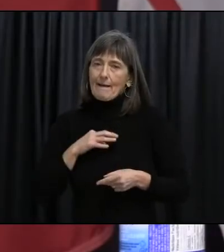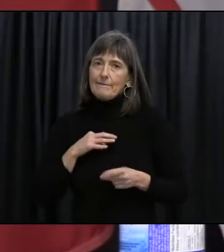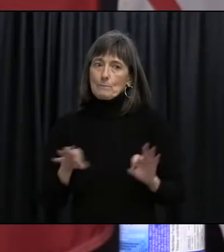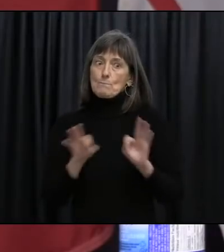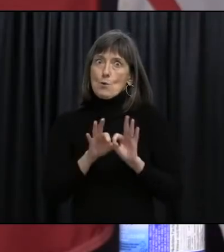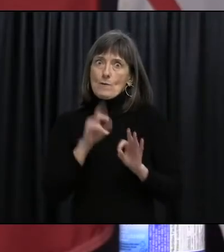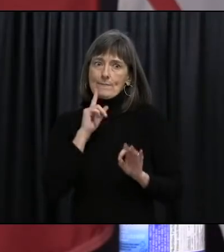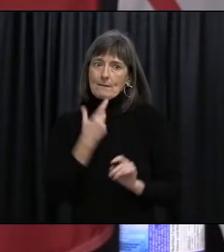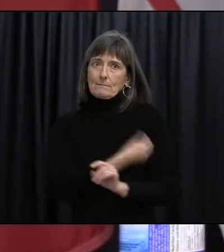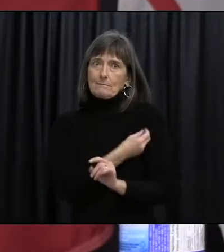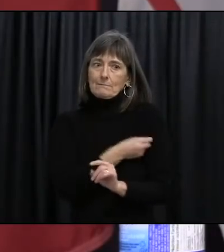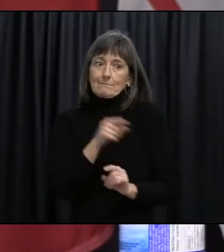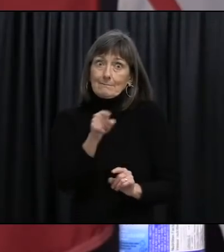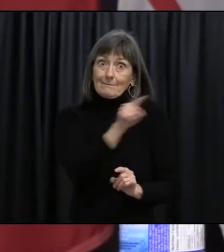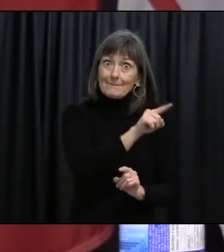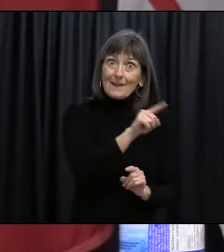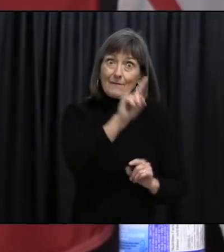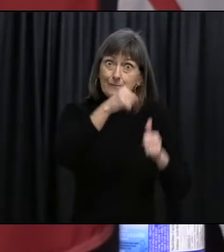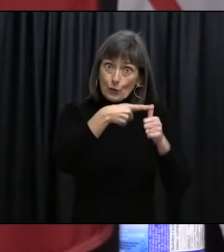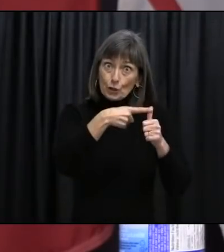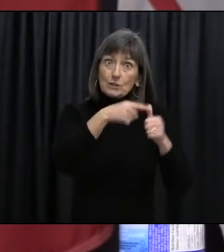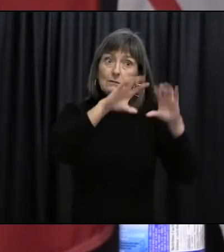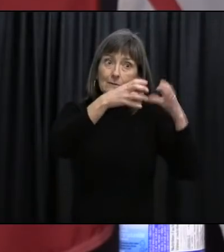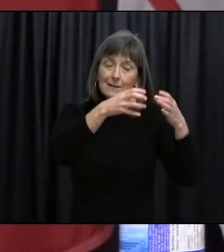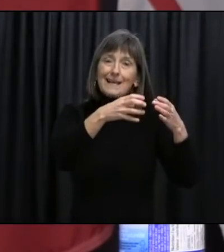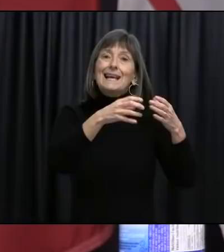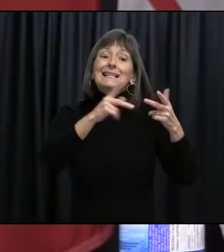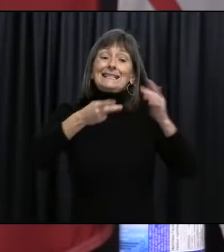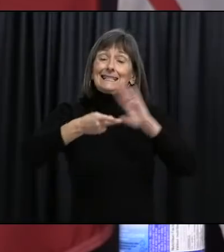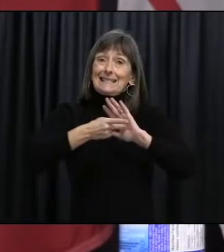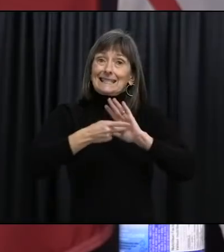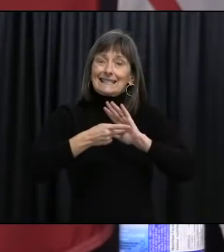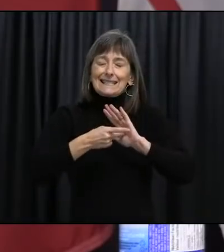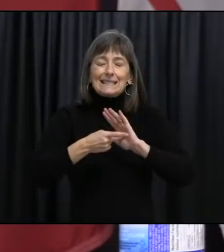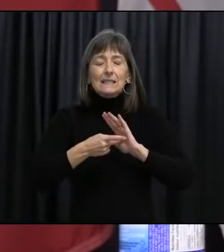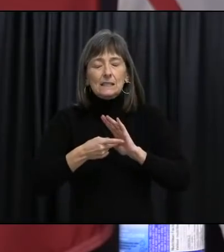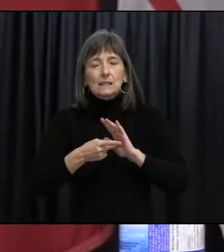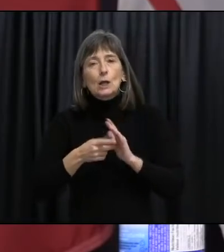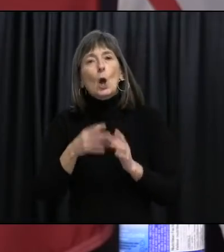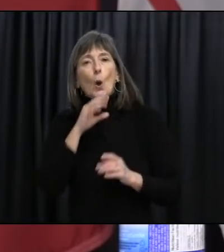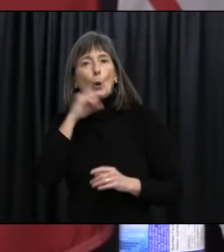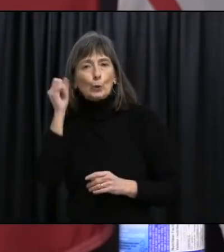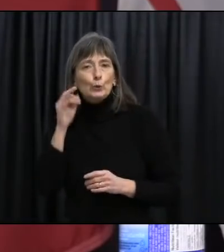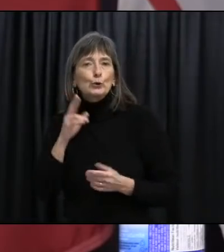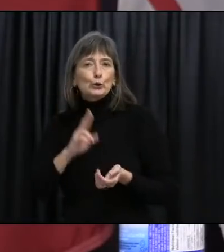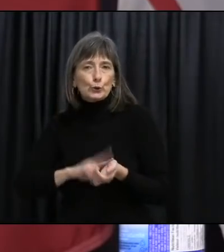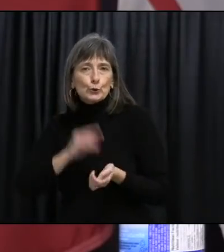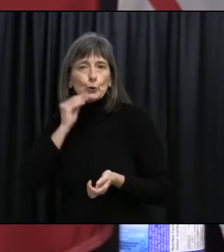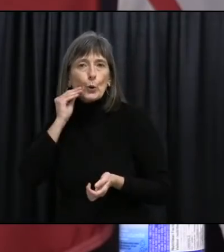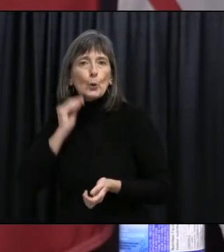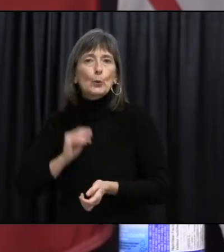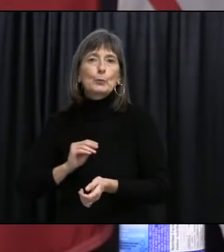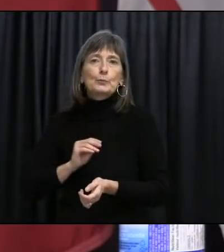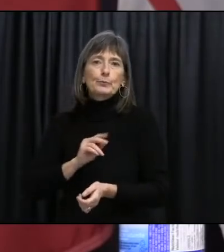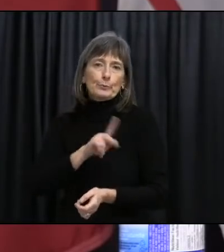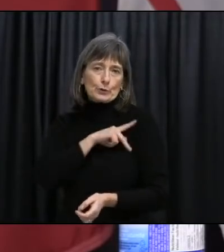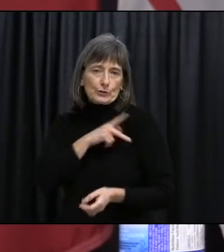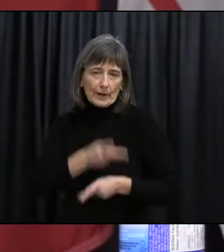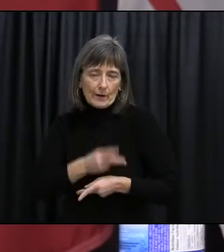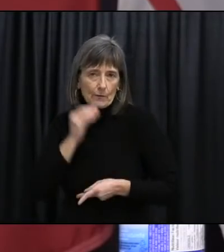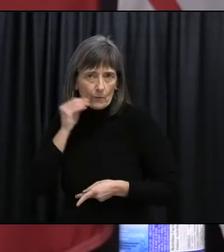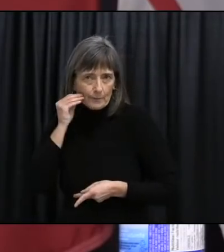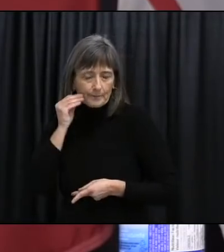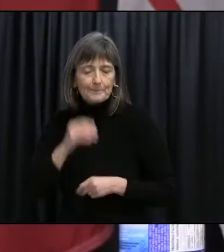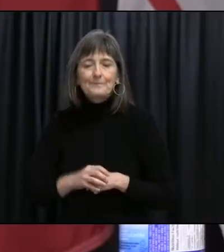sure we can get to our vulnerable folk in long-term care. That latter at the moment for the Pfizer vaccine is